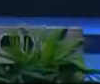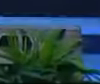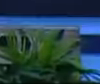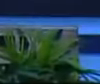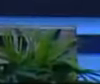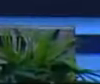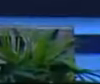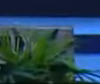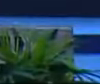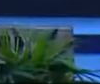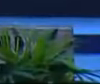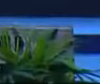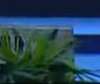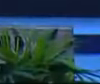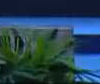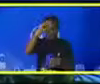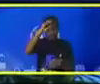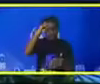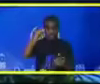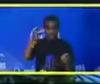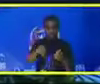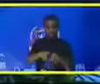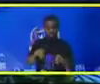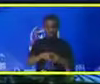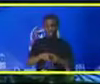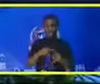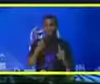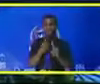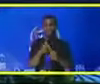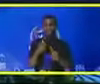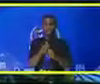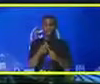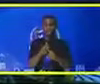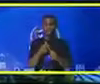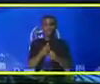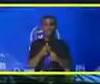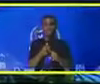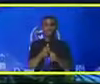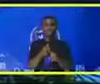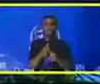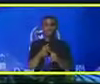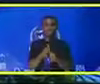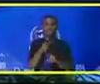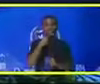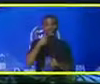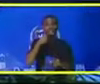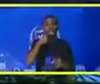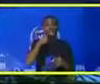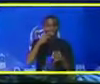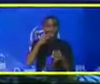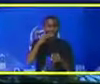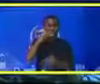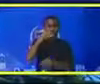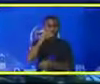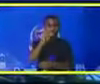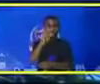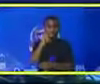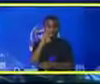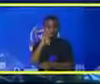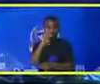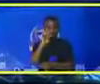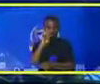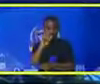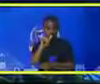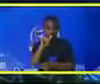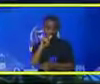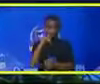as soon as he encountered the prophetic, restoration happened. He said, the donkey you have been looking for is not